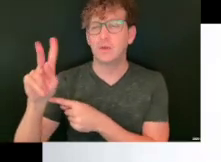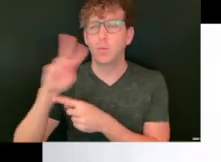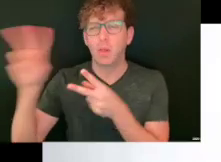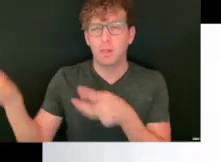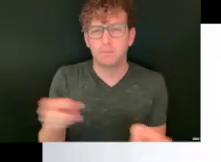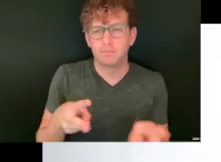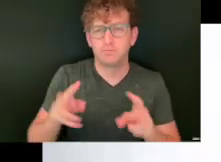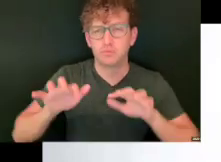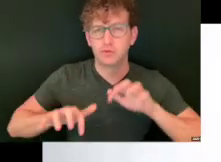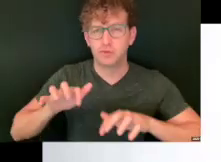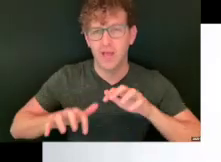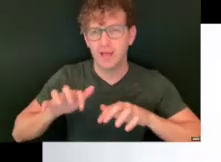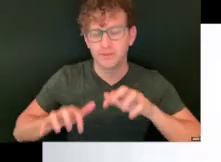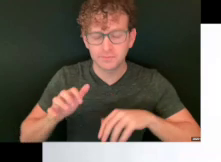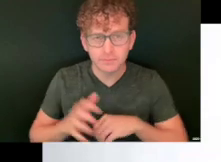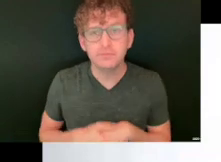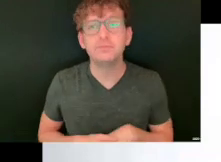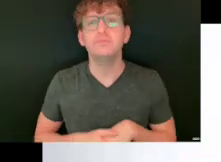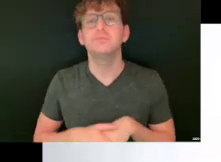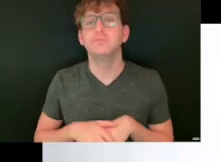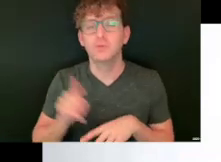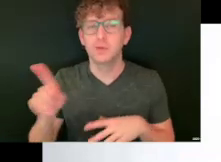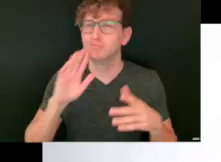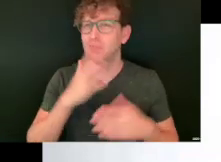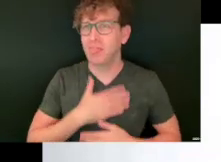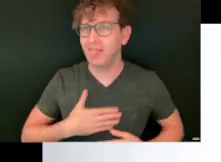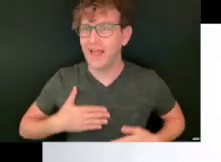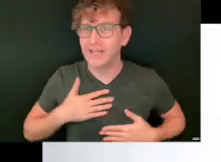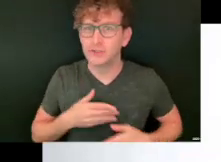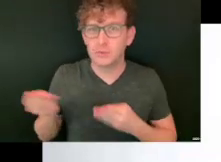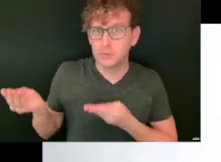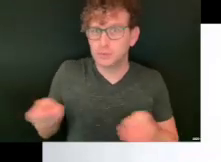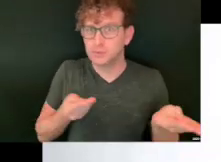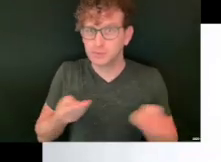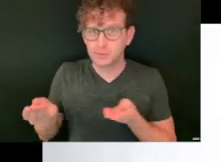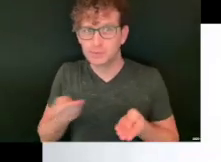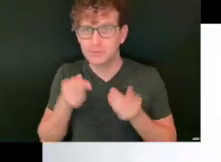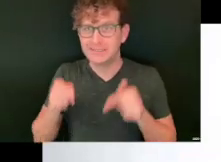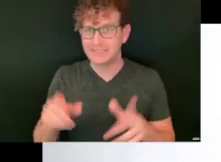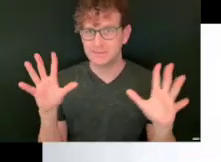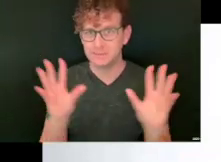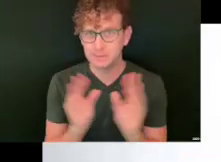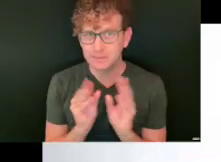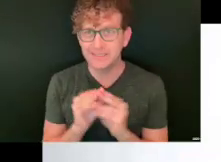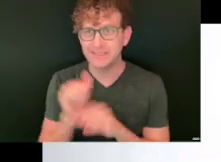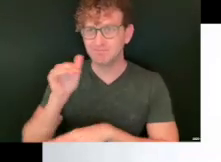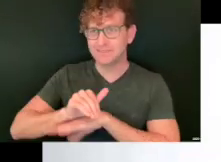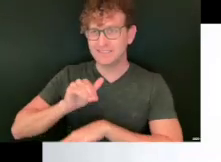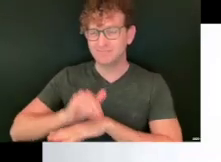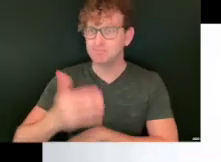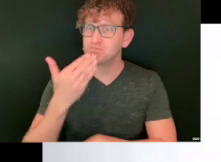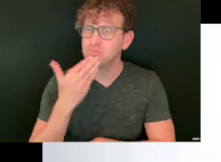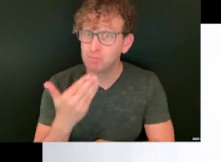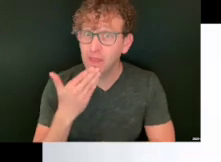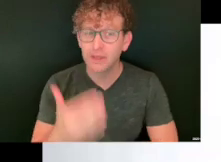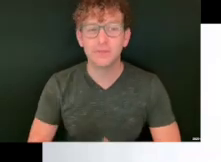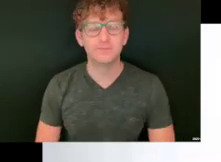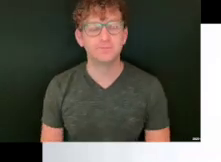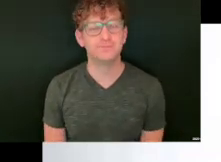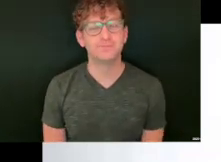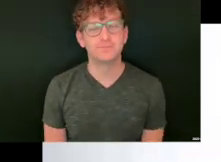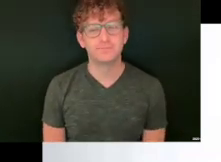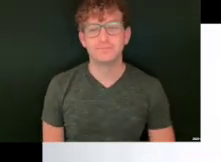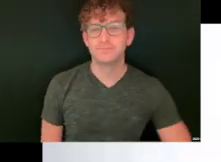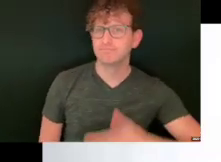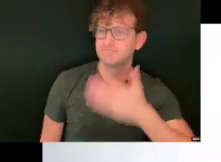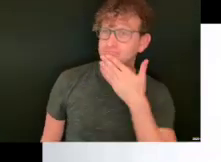Jessica? Yeah, thank you, Stephanie, for that presentation. And thank you, everyone who submitted questions, comments,